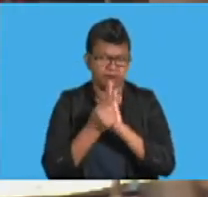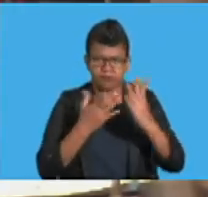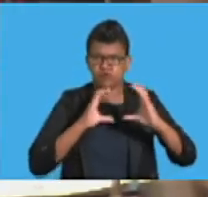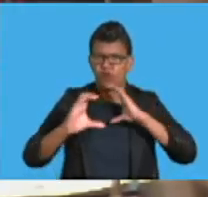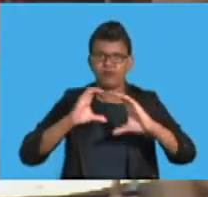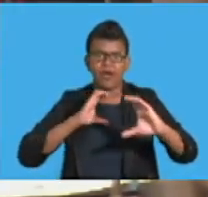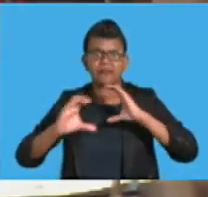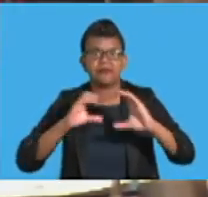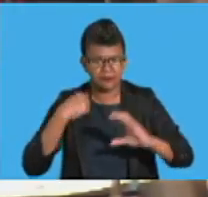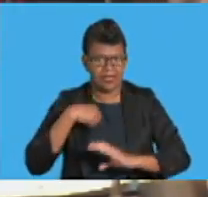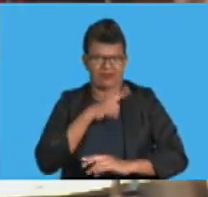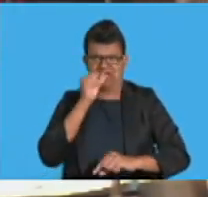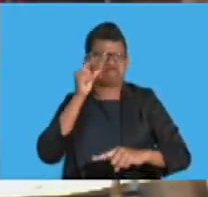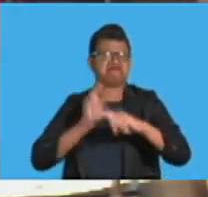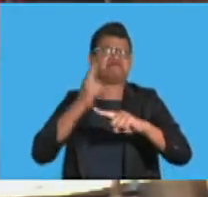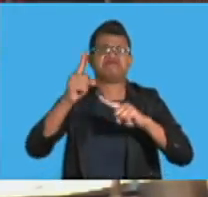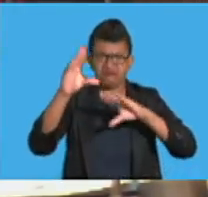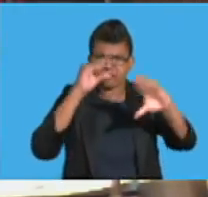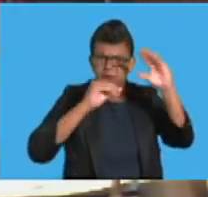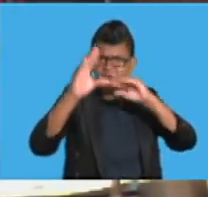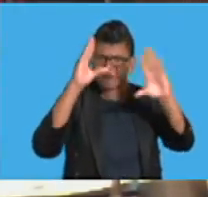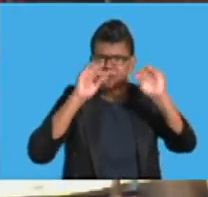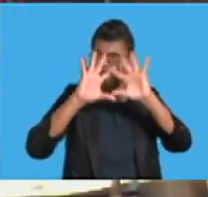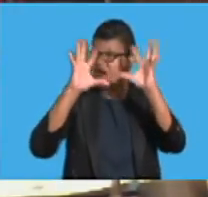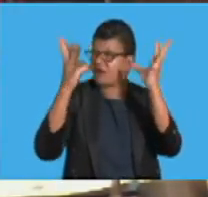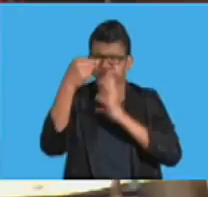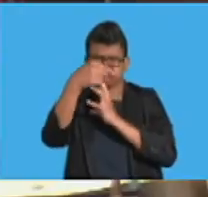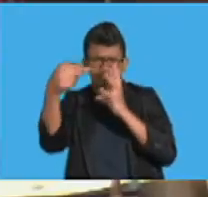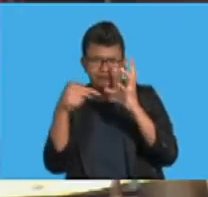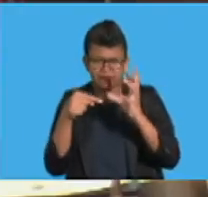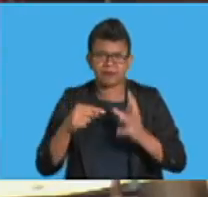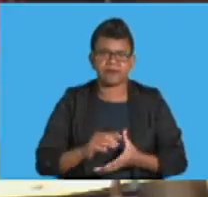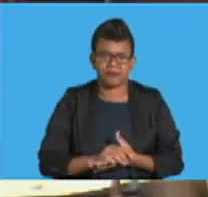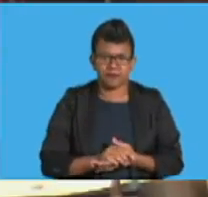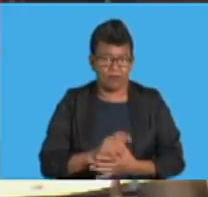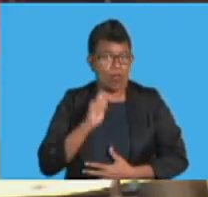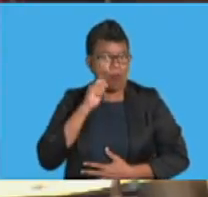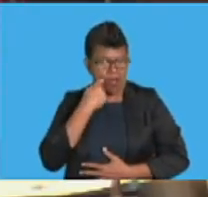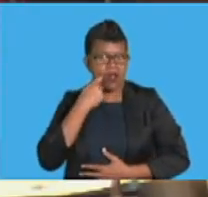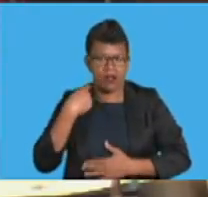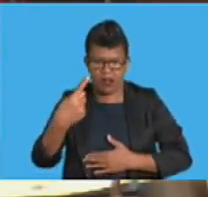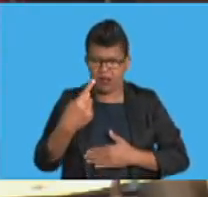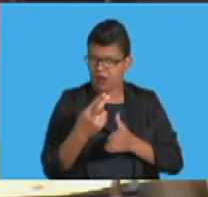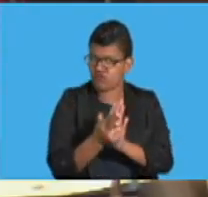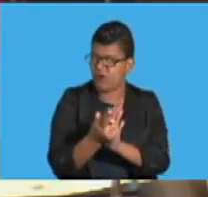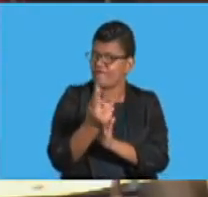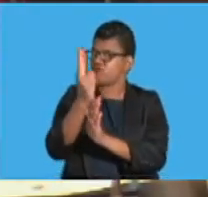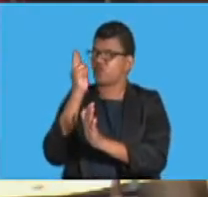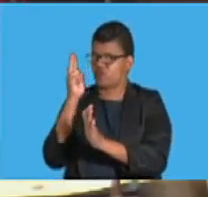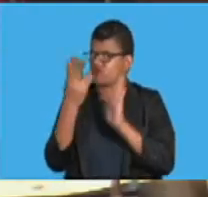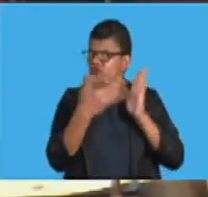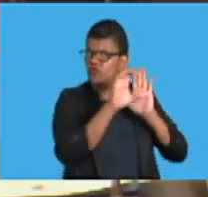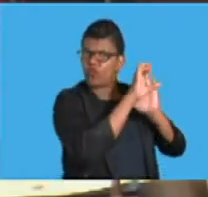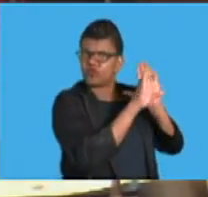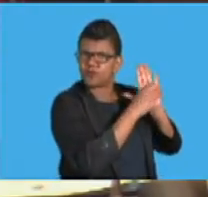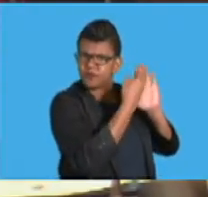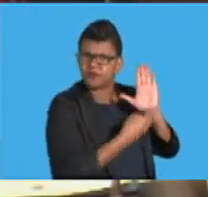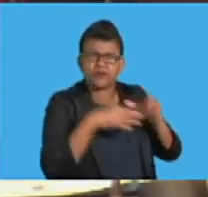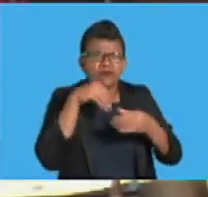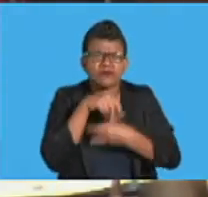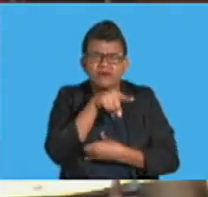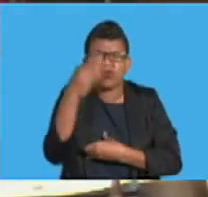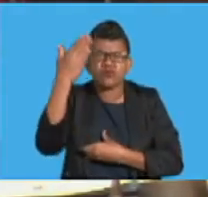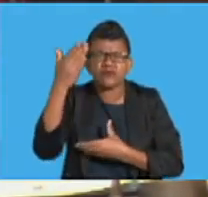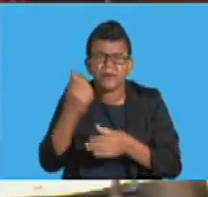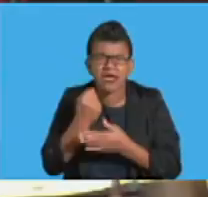with the world of learning. To this end, Madam Speaker, we will be continually reviewing our curriculum to ensure that it is fully integrated and meets the